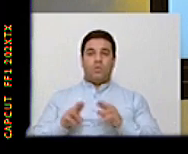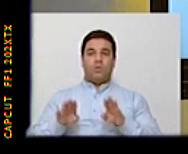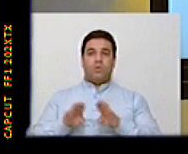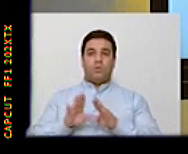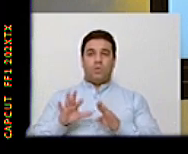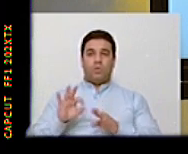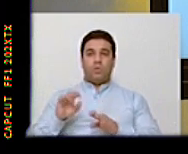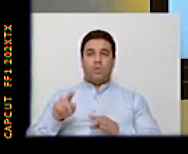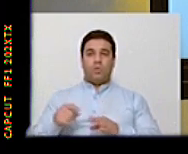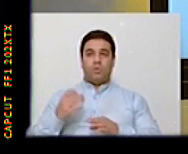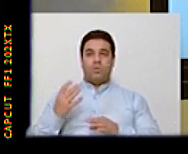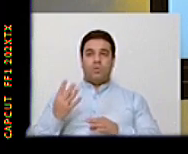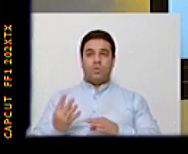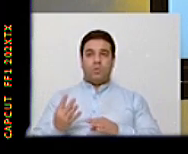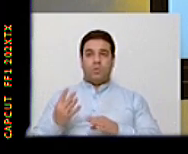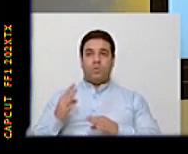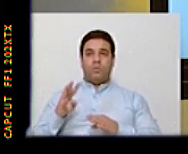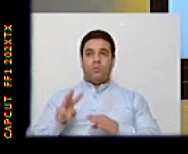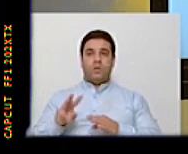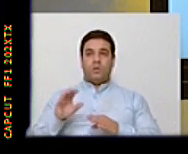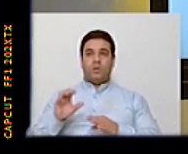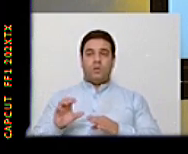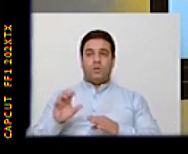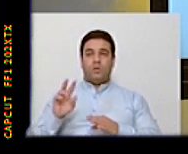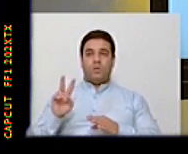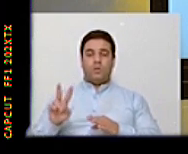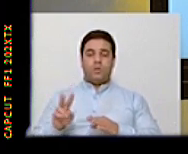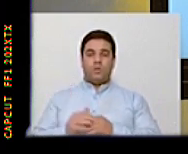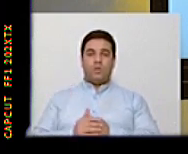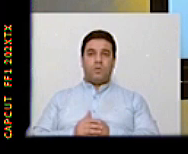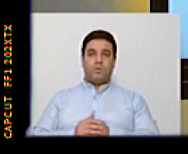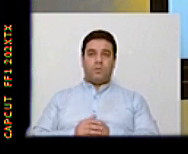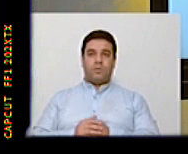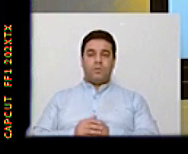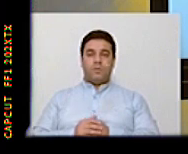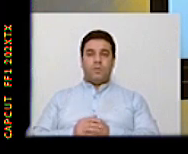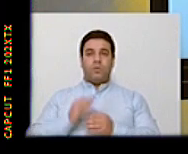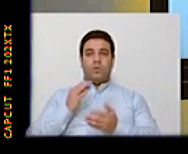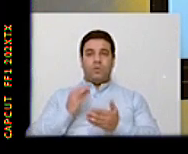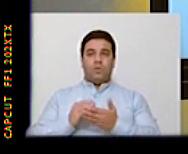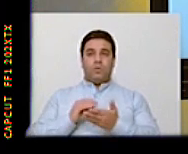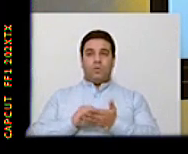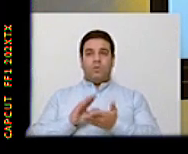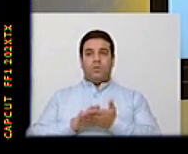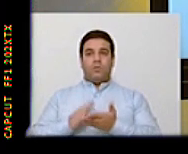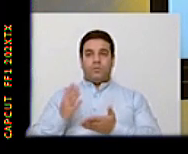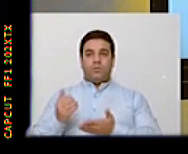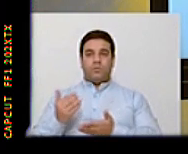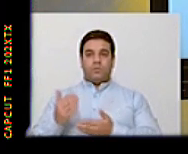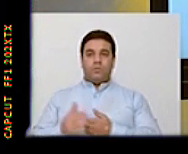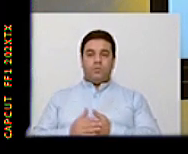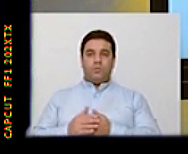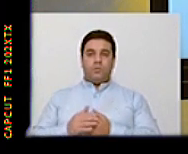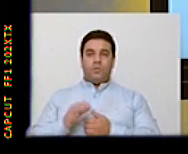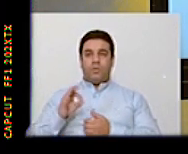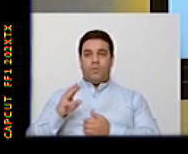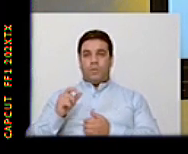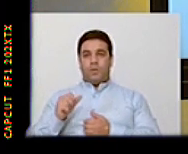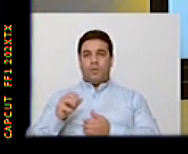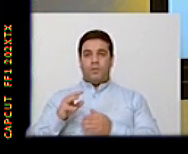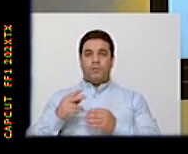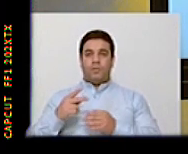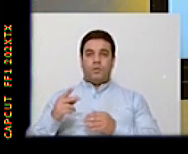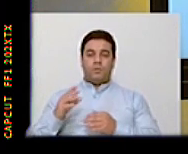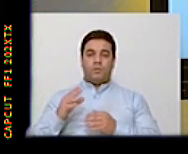bo'ladi 0.104 metr taqsim sekund kvadratga. Javobni yozib qo'ying. Omega barobar